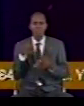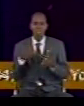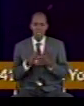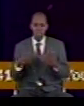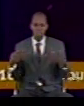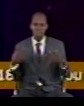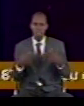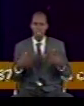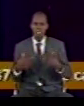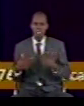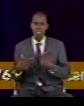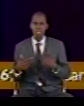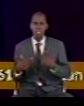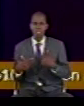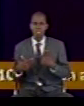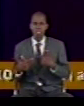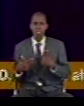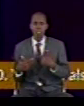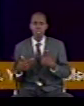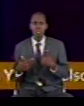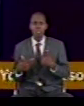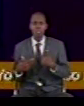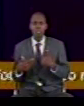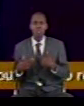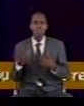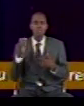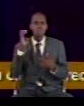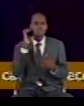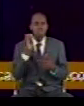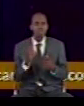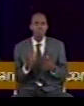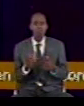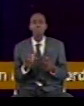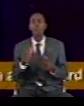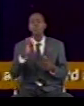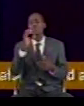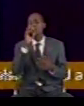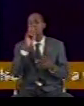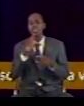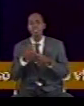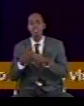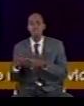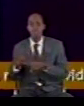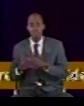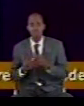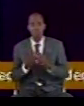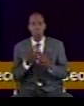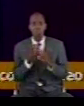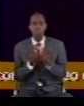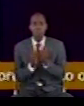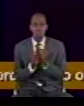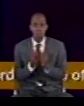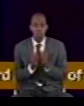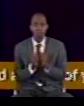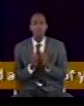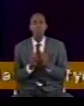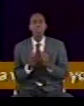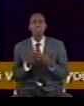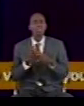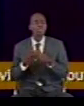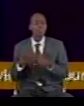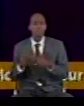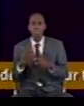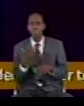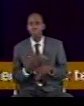I drank Tagamet. I drank Boscopan. I drank milk, all sorts, different times.